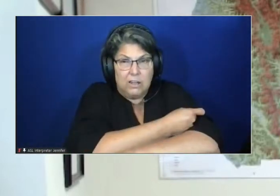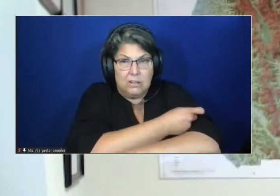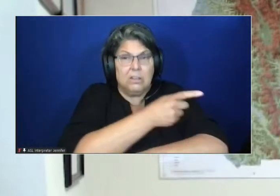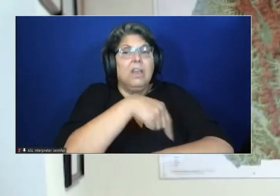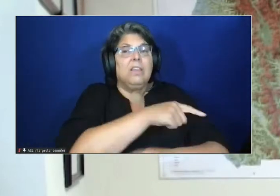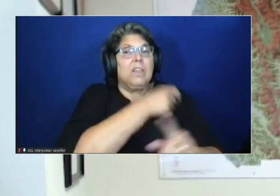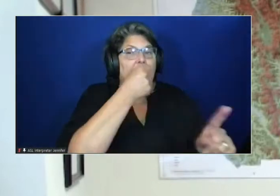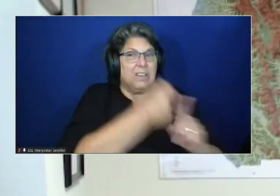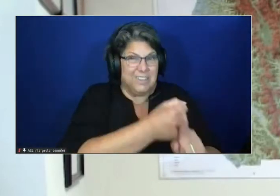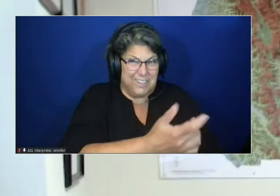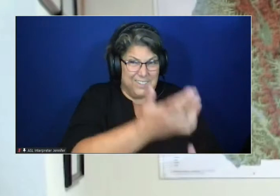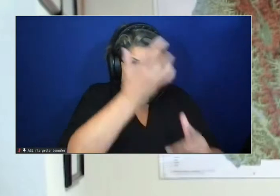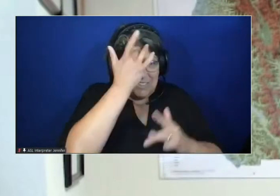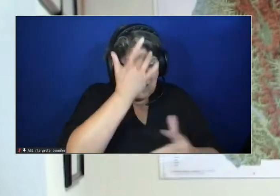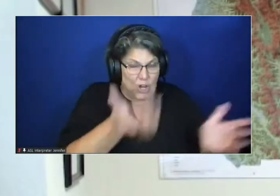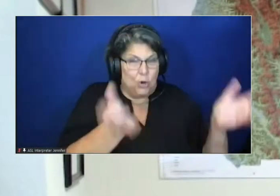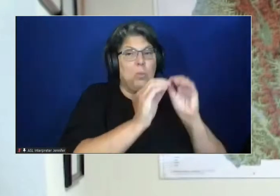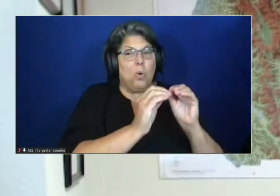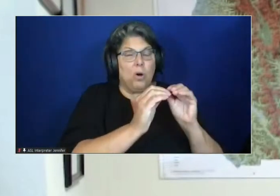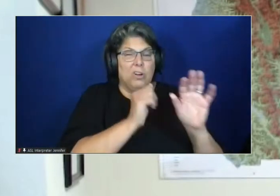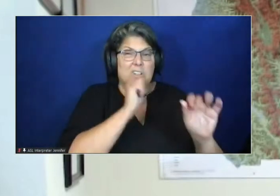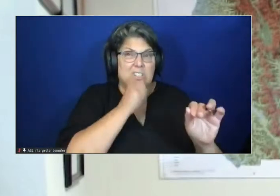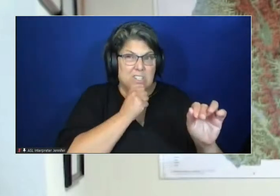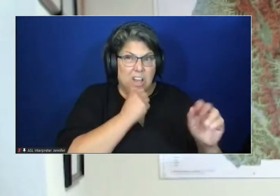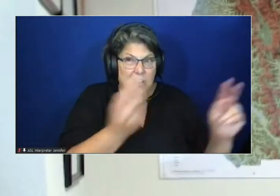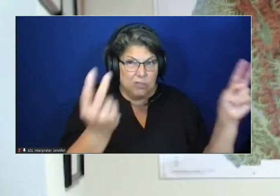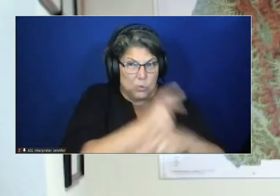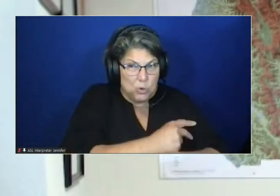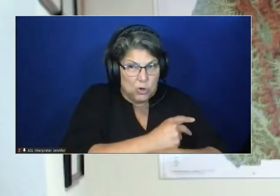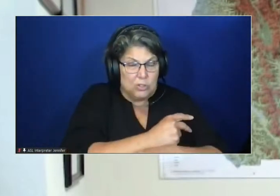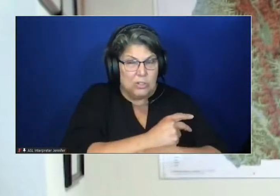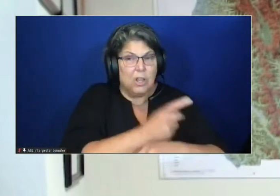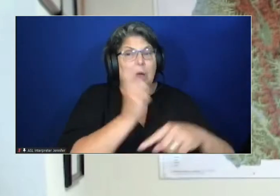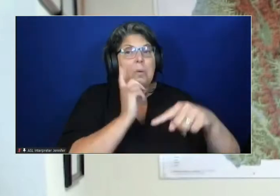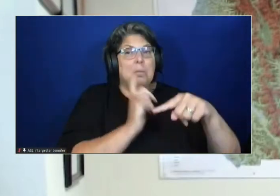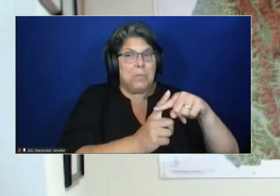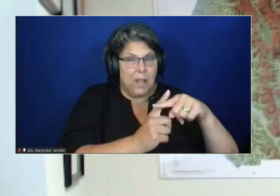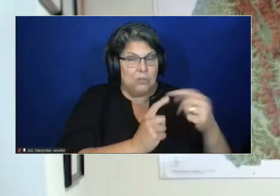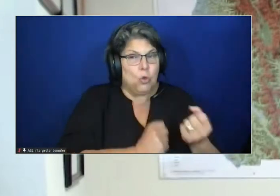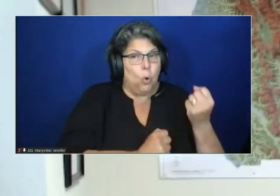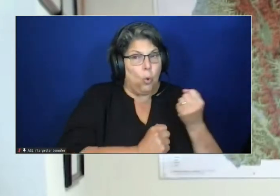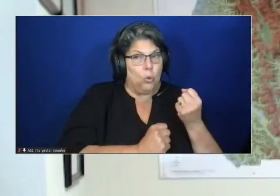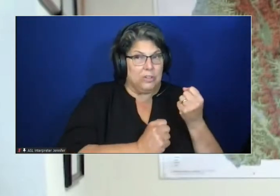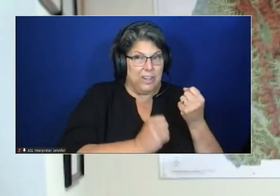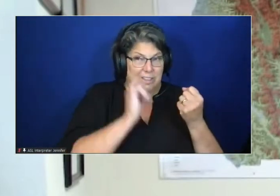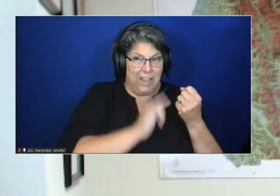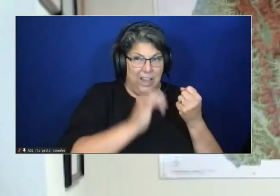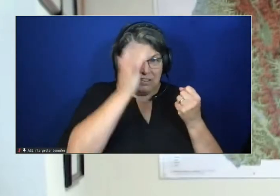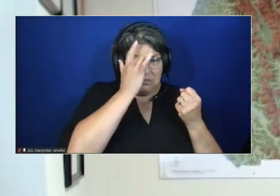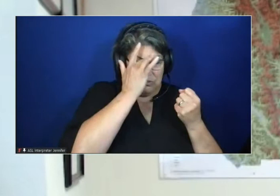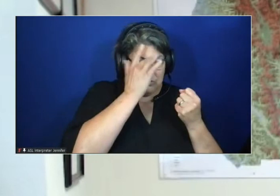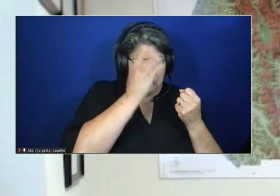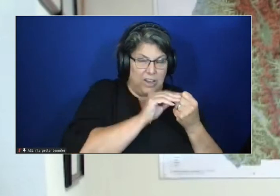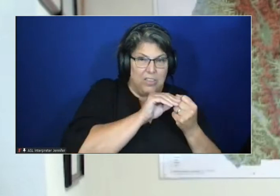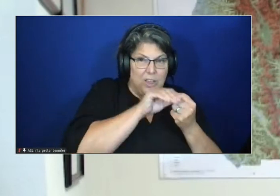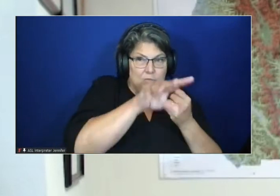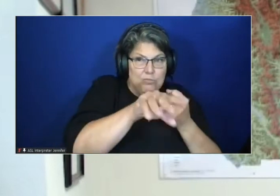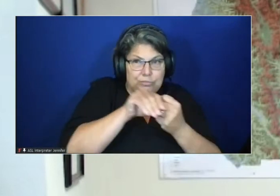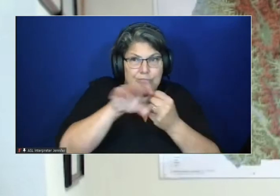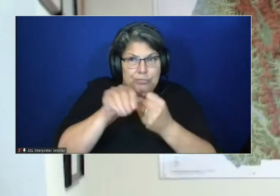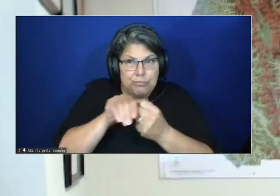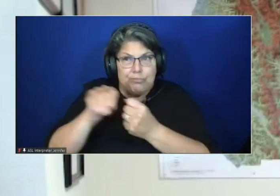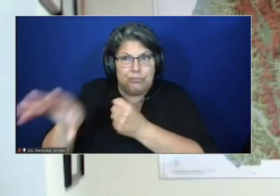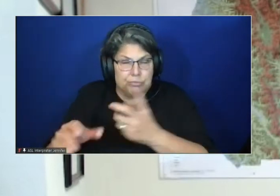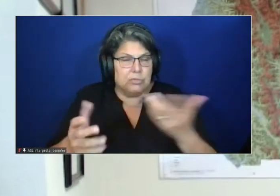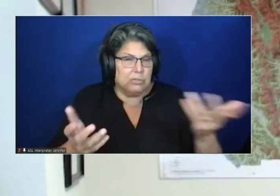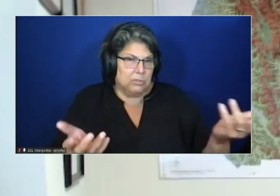the illness more, suffering from the illness more, but they are also harboring and transmitting the virus that we all suffer from